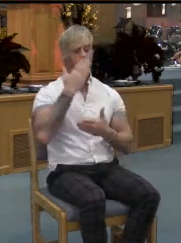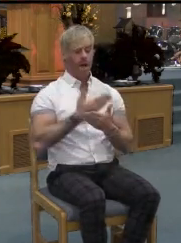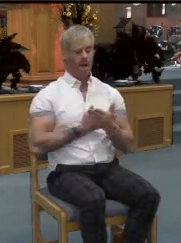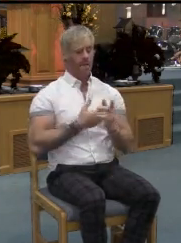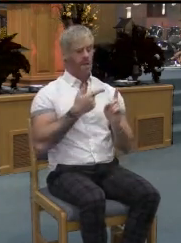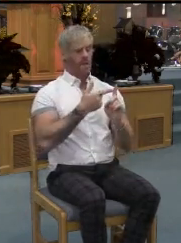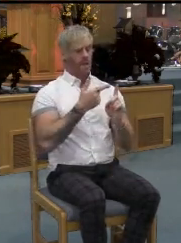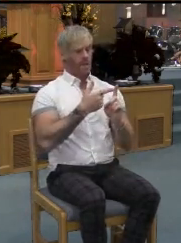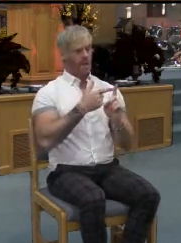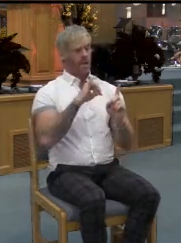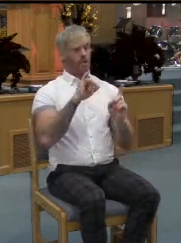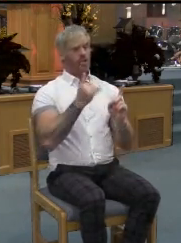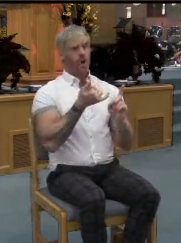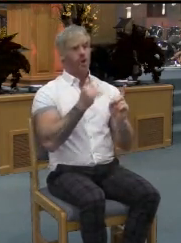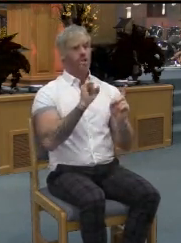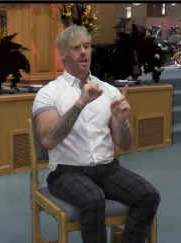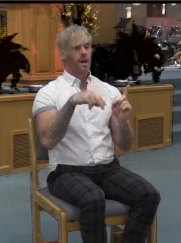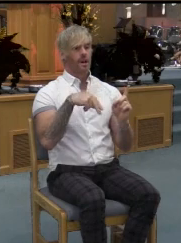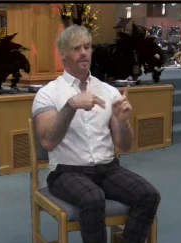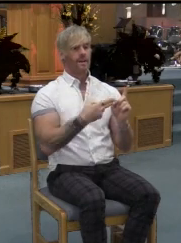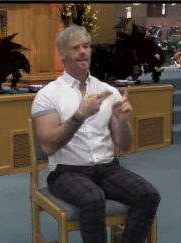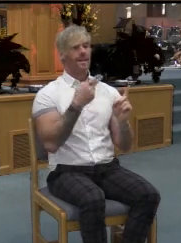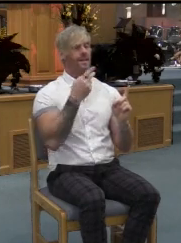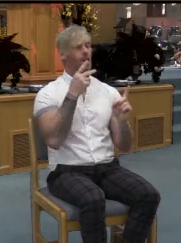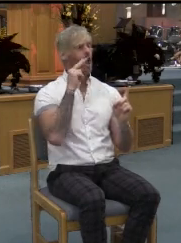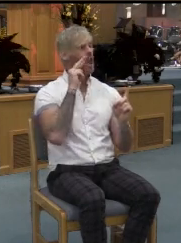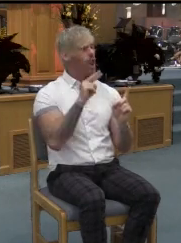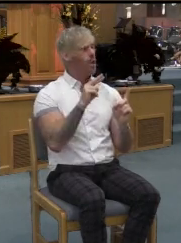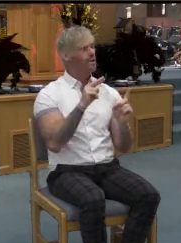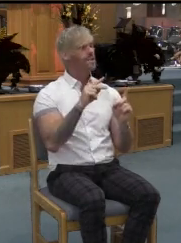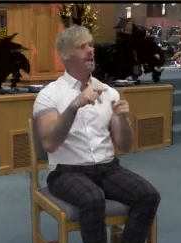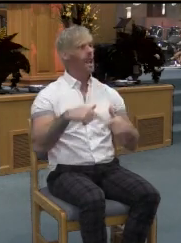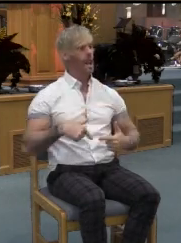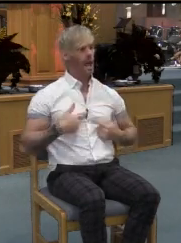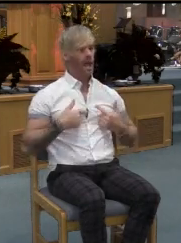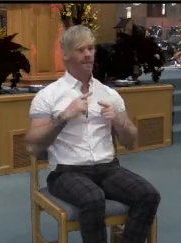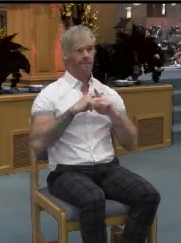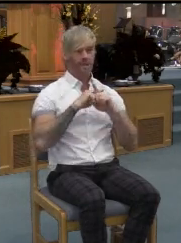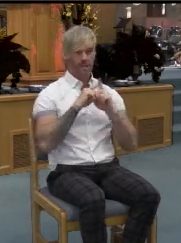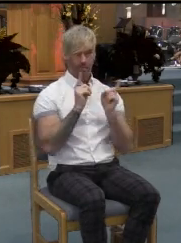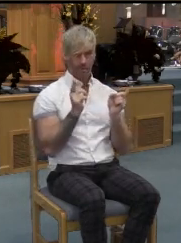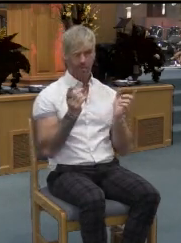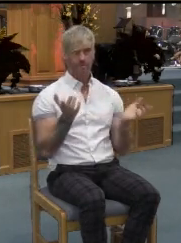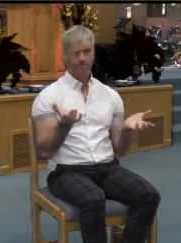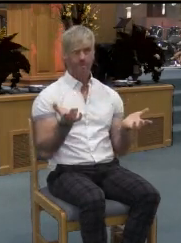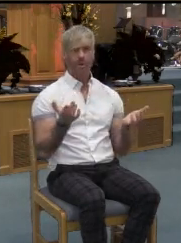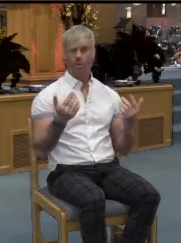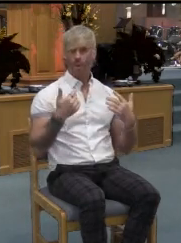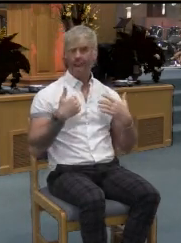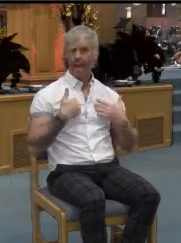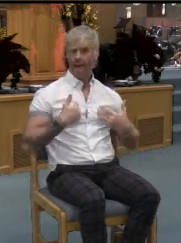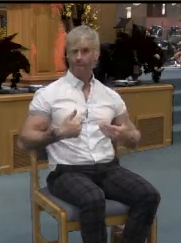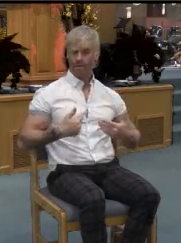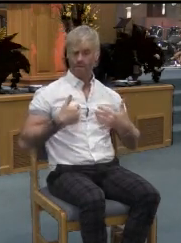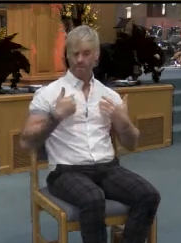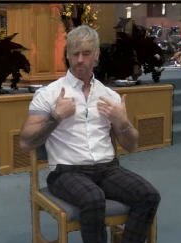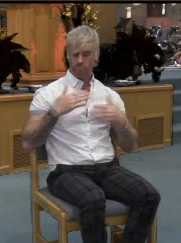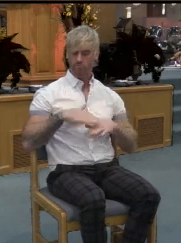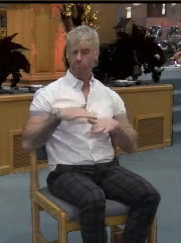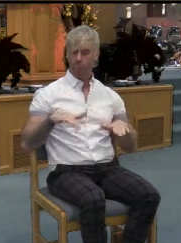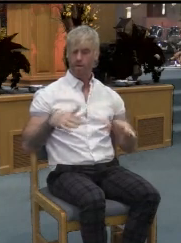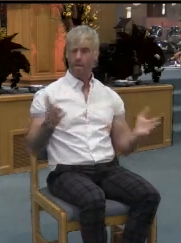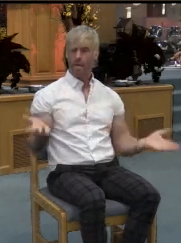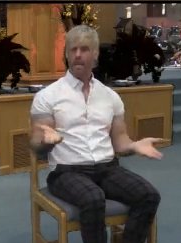a lot of the people in this room, but we have some young couples here with small children here today, and you look at your children and